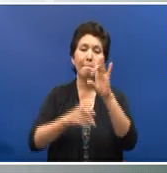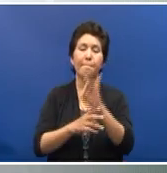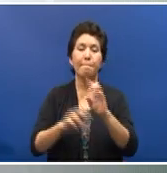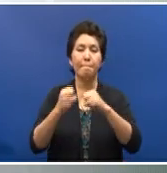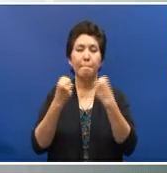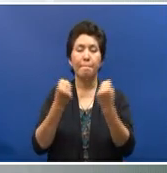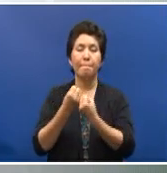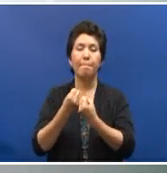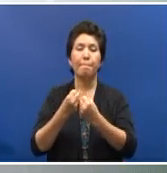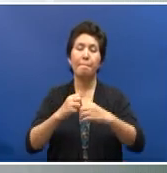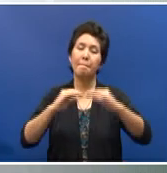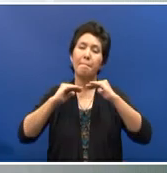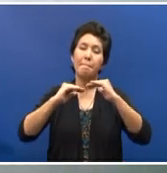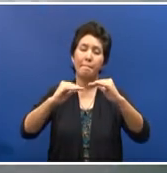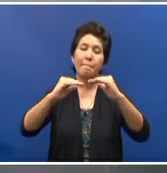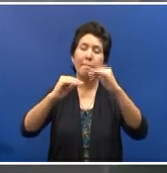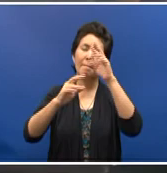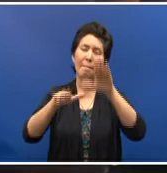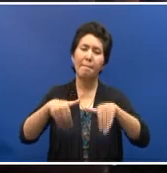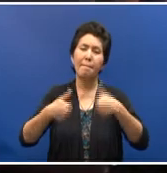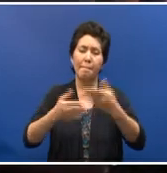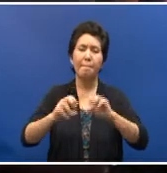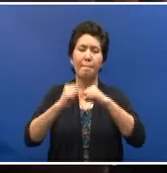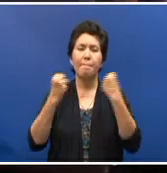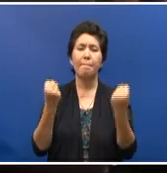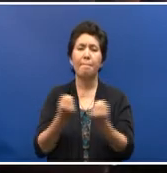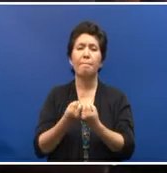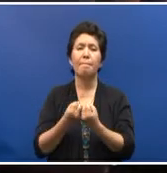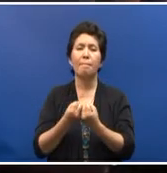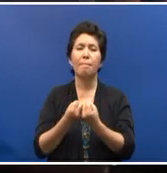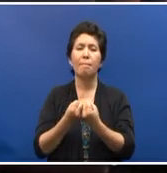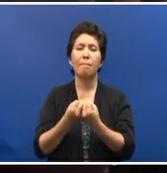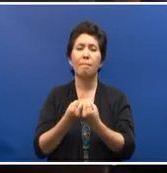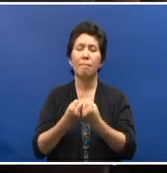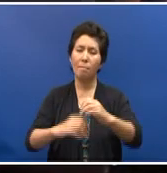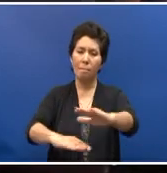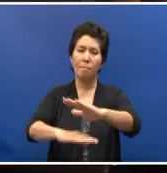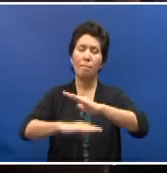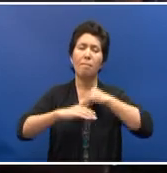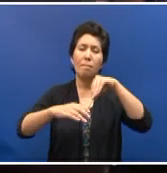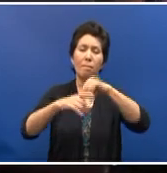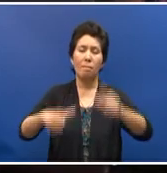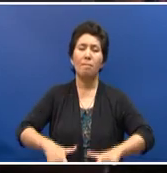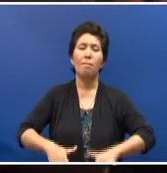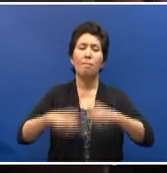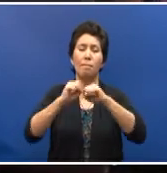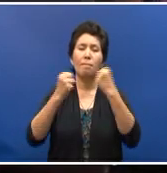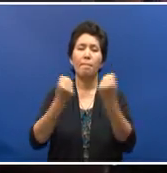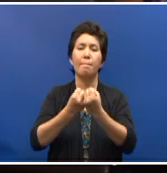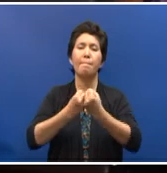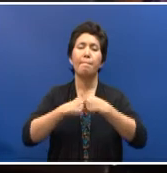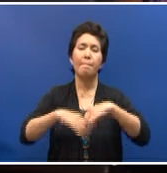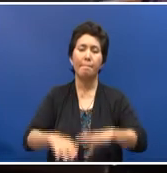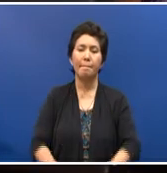stratification, we want to see further how the society is stratified within the social institutions.